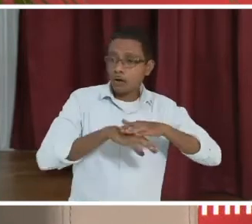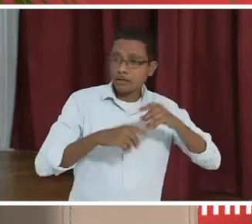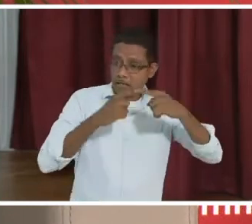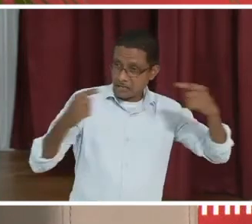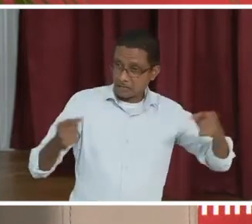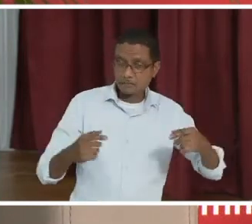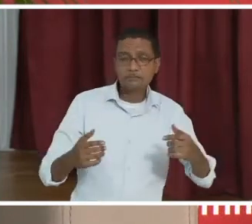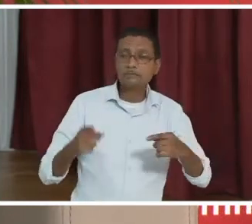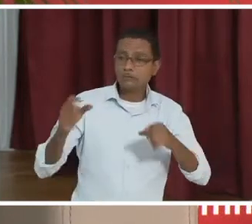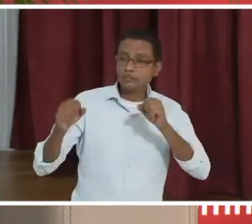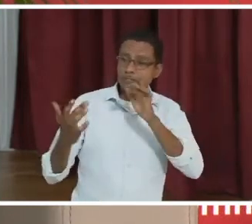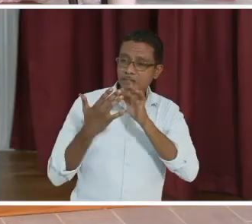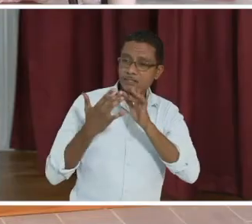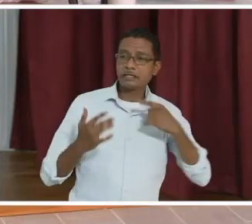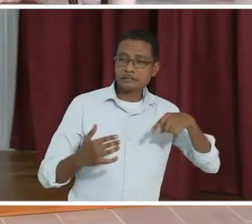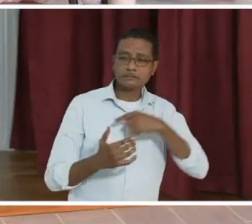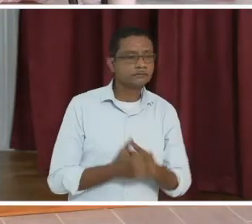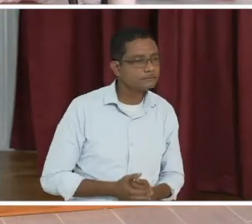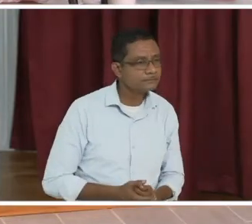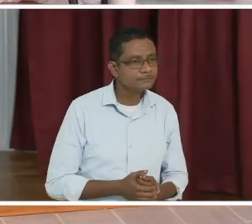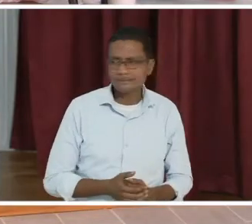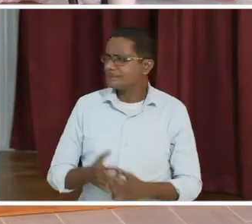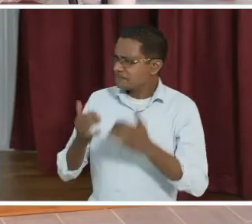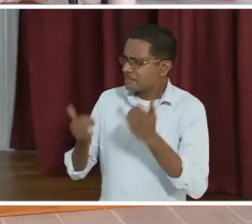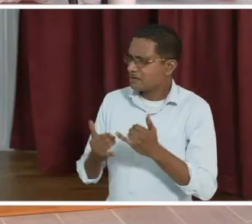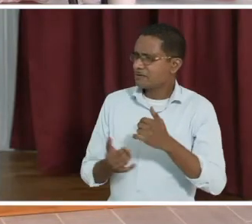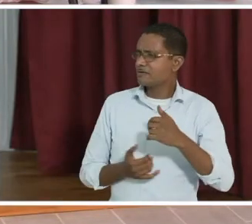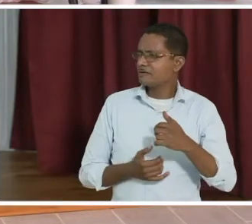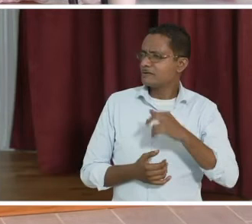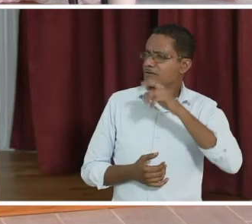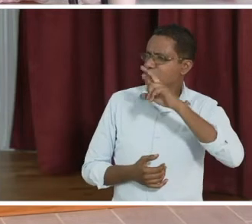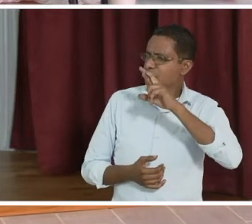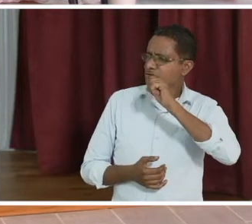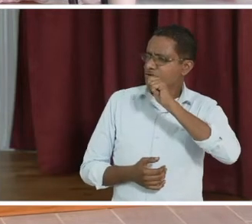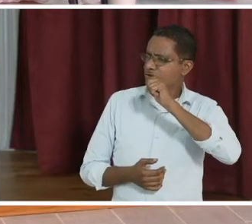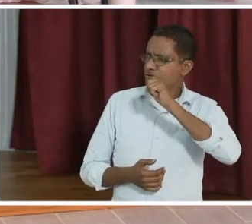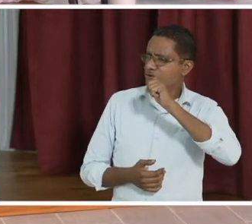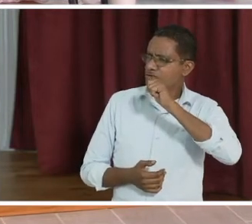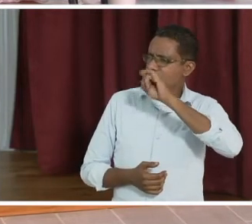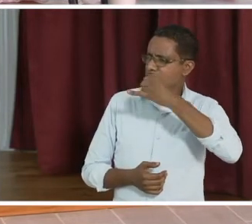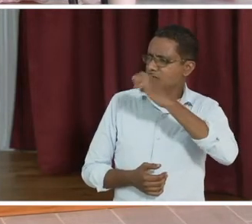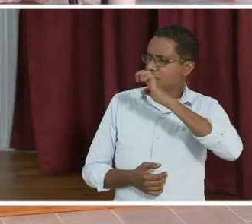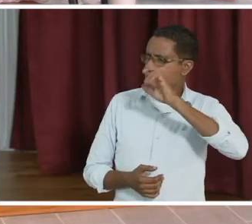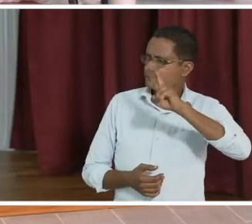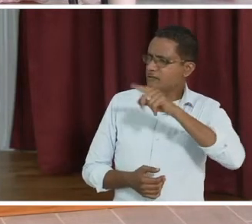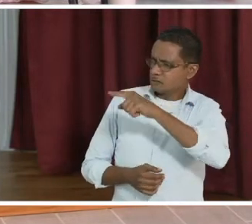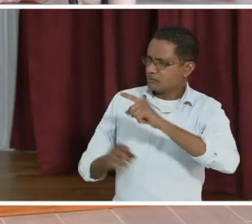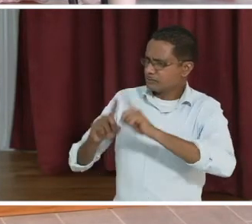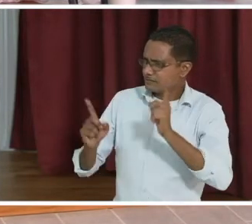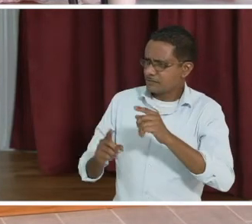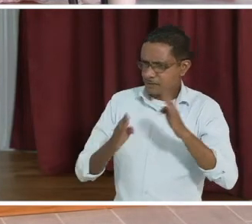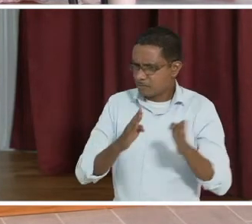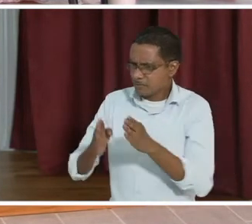that information. Now, Rajiv, you're going to be a little bit different, because as far as the preparing stage goes, it's more of